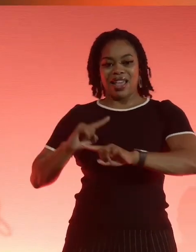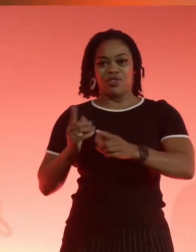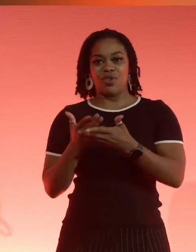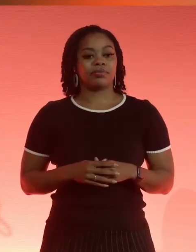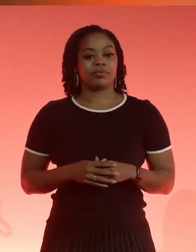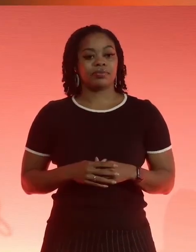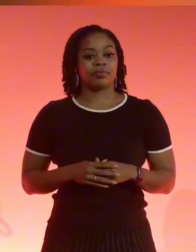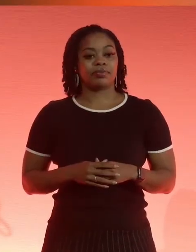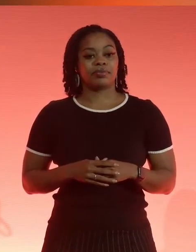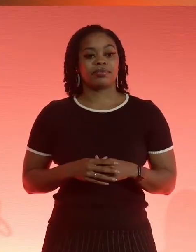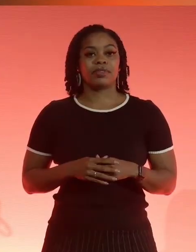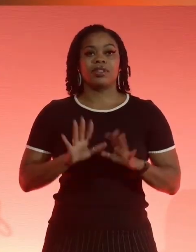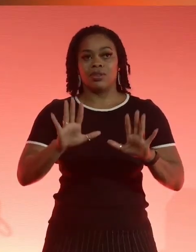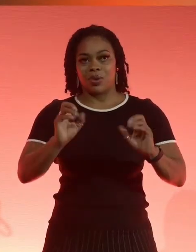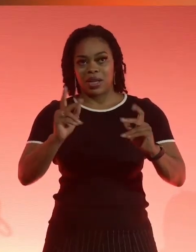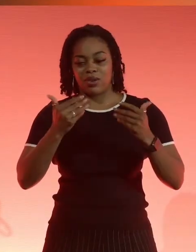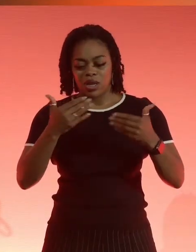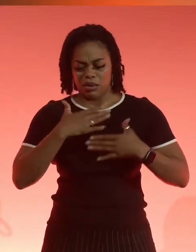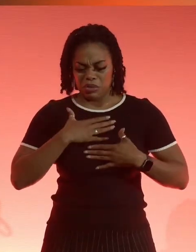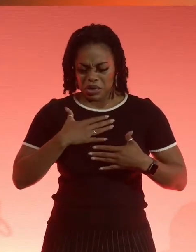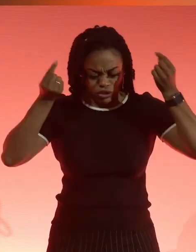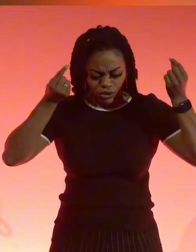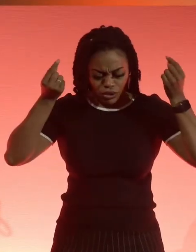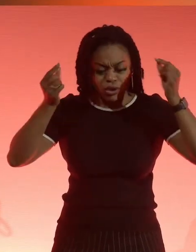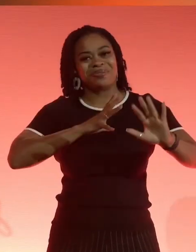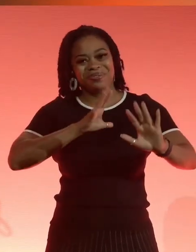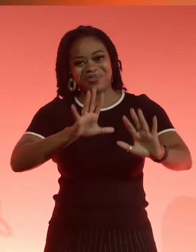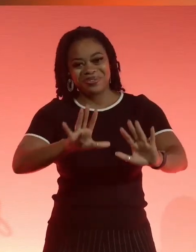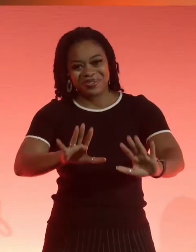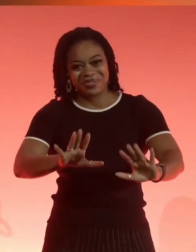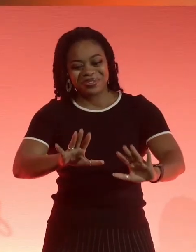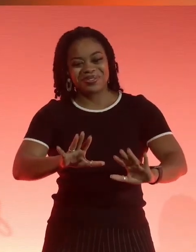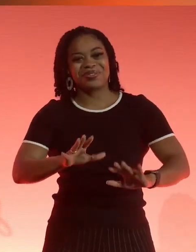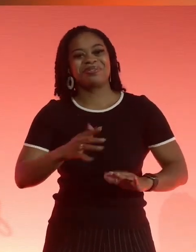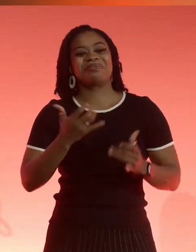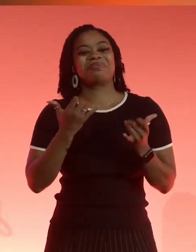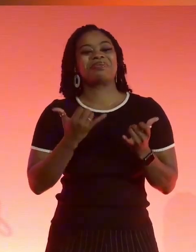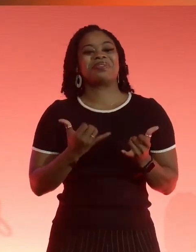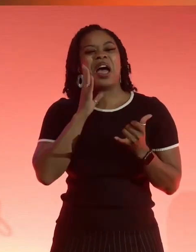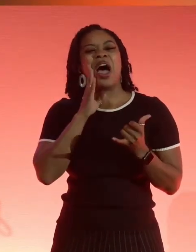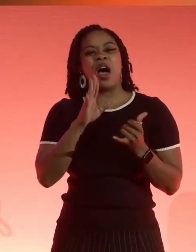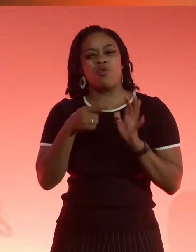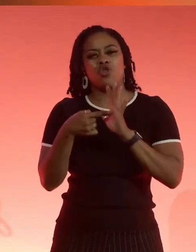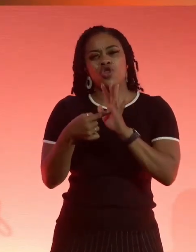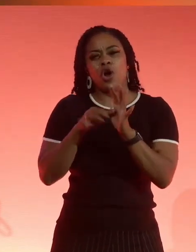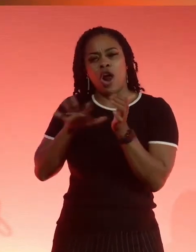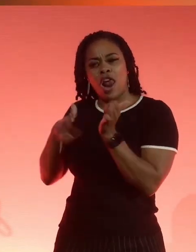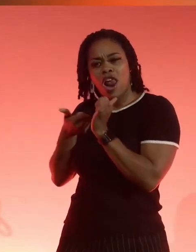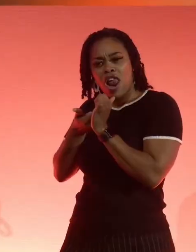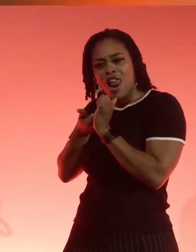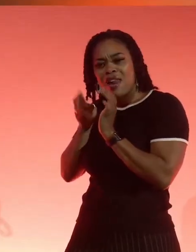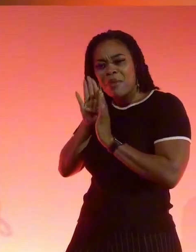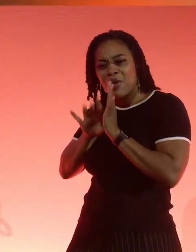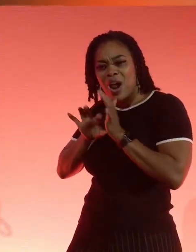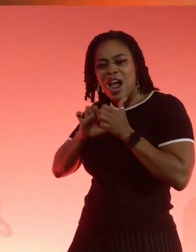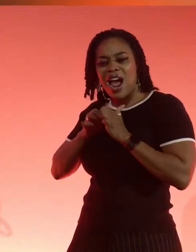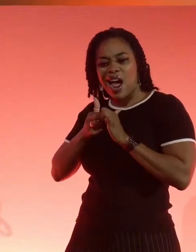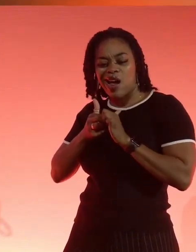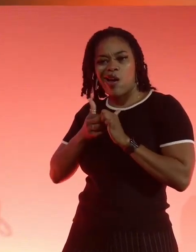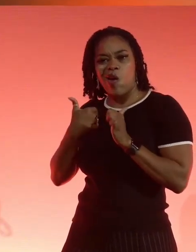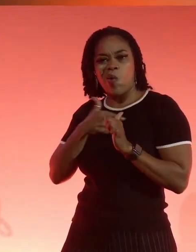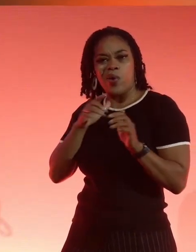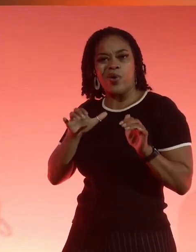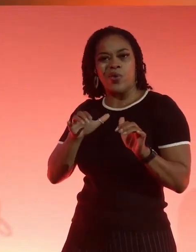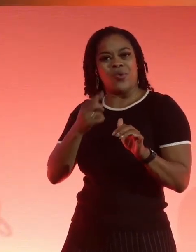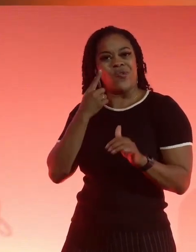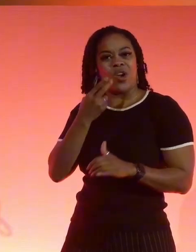AI delivers. Breathe. How do you do all of this? Well, let me take you behind the scenes and show you how we're doing this